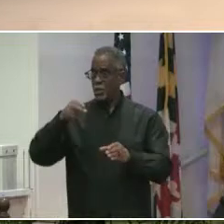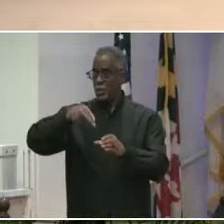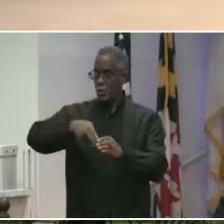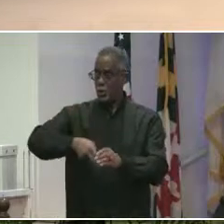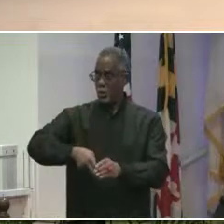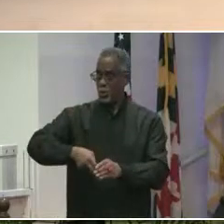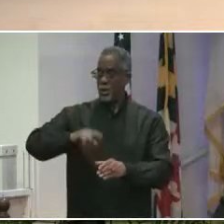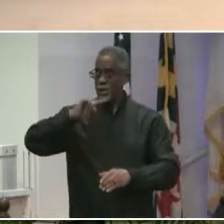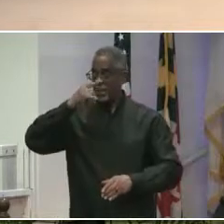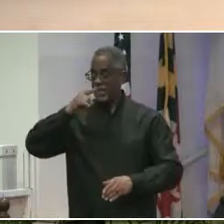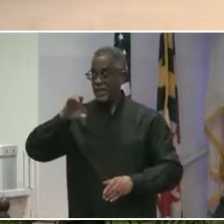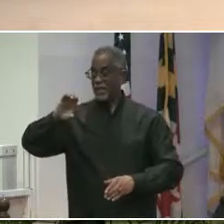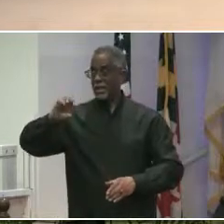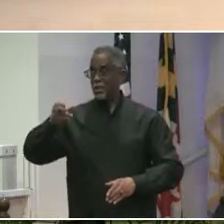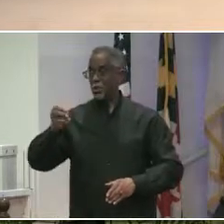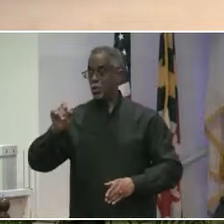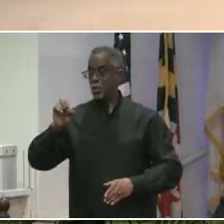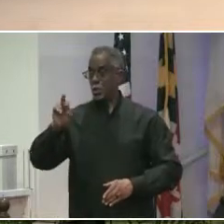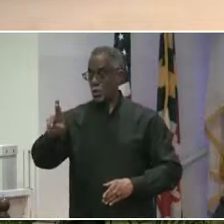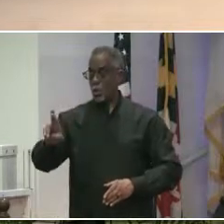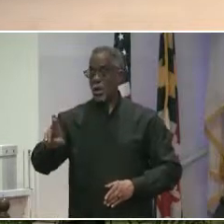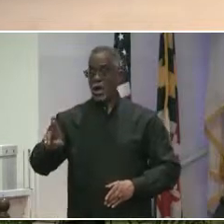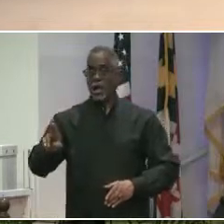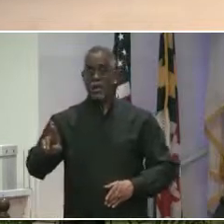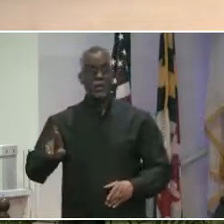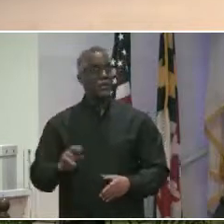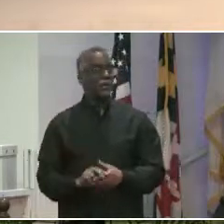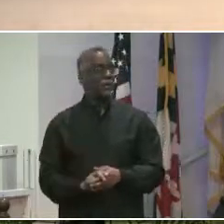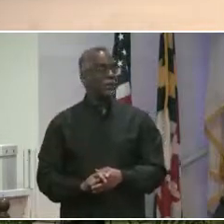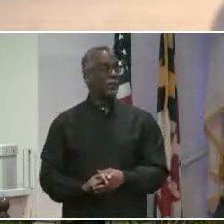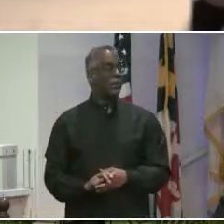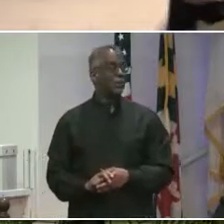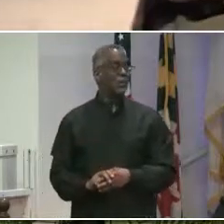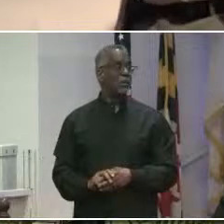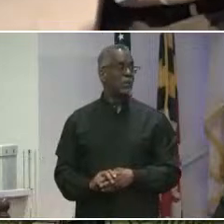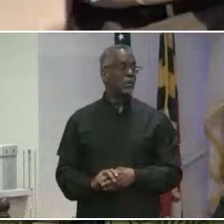some of us peeled off of the junior choir. We ain't have one other place to go to.